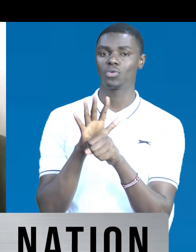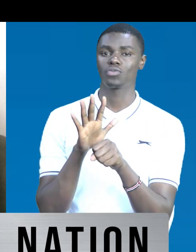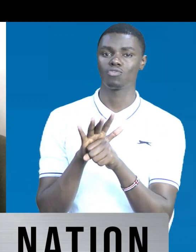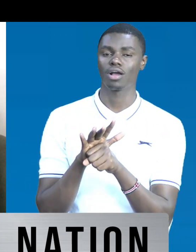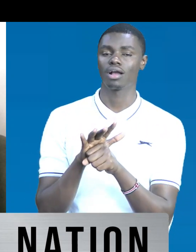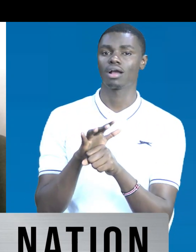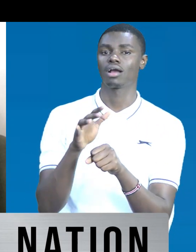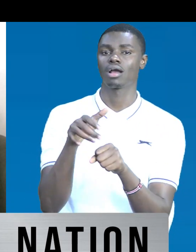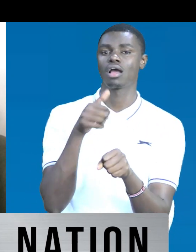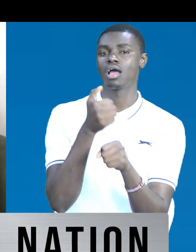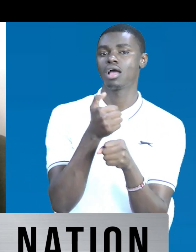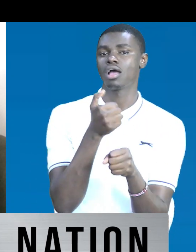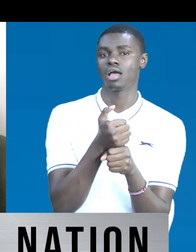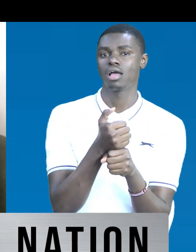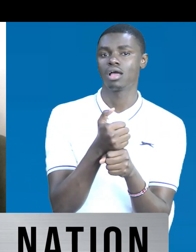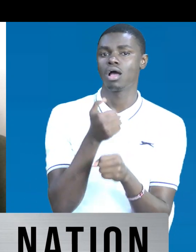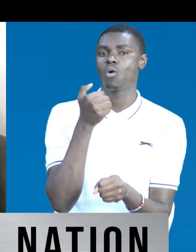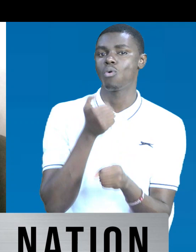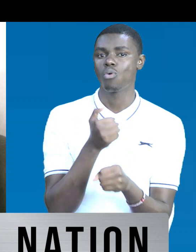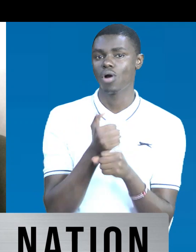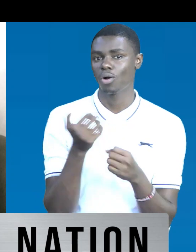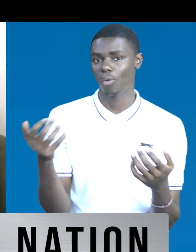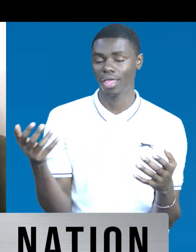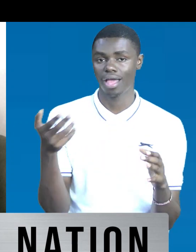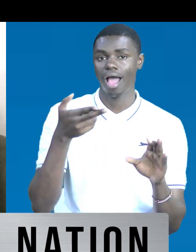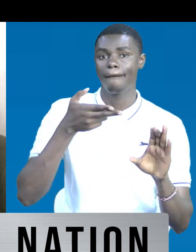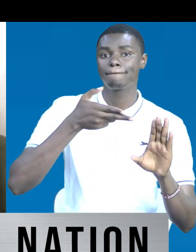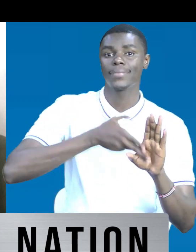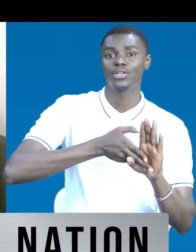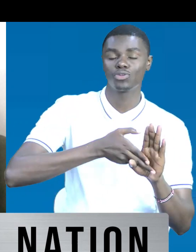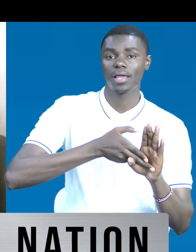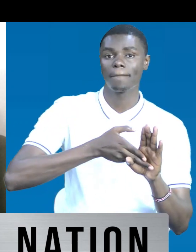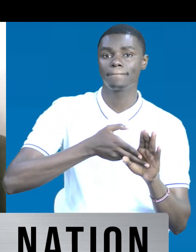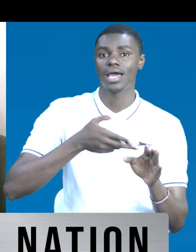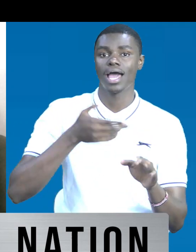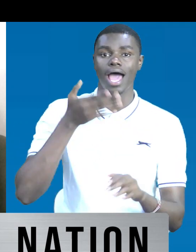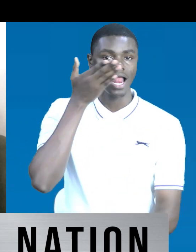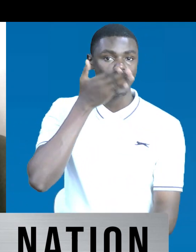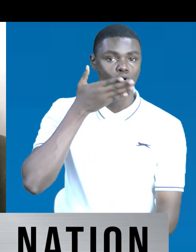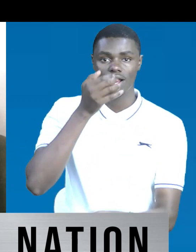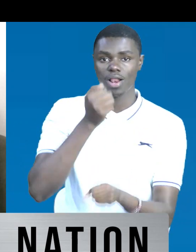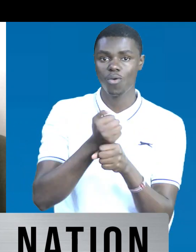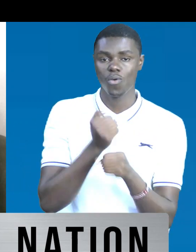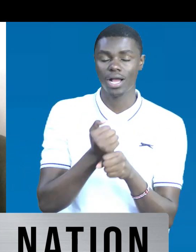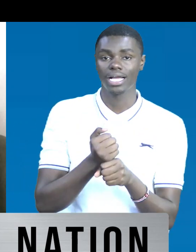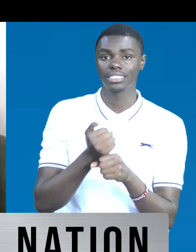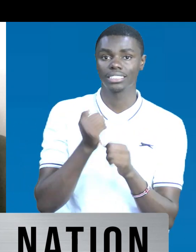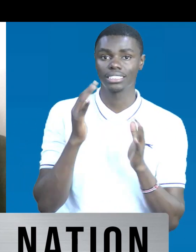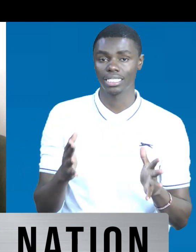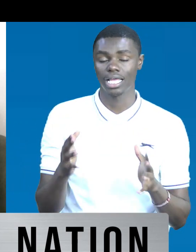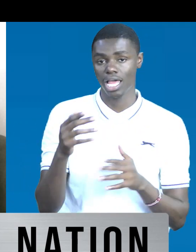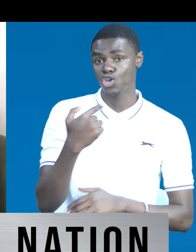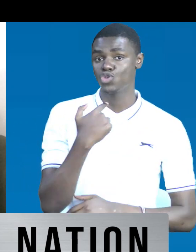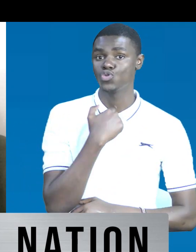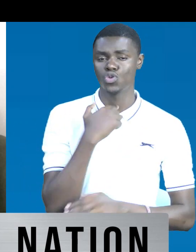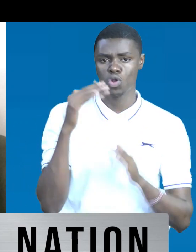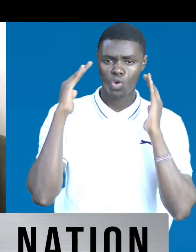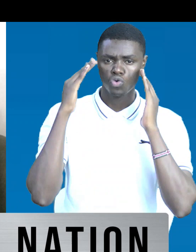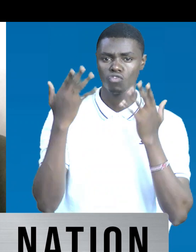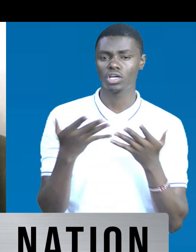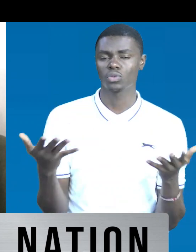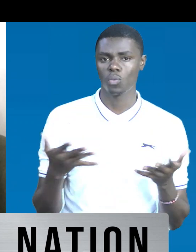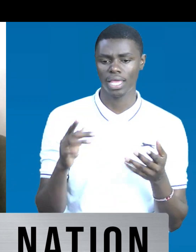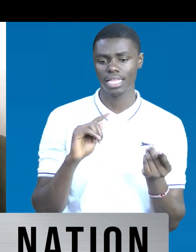for workers in the Petroleum and Oil Workers Union. Petroleum and Oil Workers Union. Yes, with a focus on what is called the